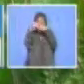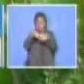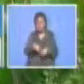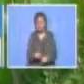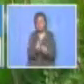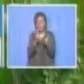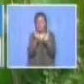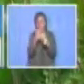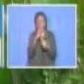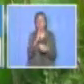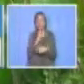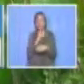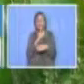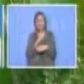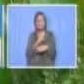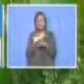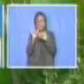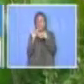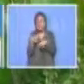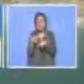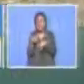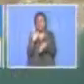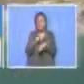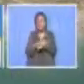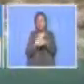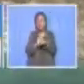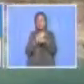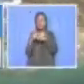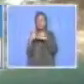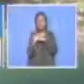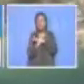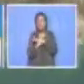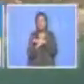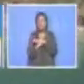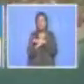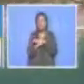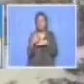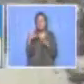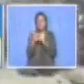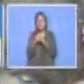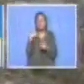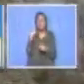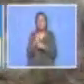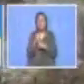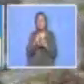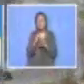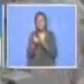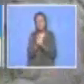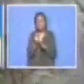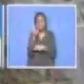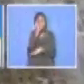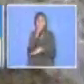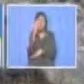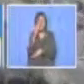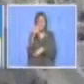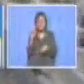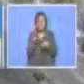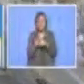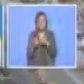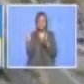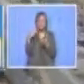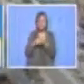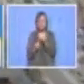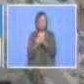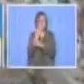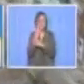and settled for a while, that water percolated into the ground system. Of course, it impacted those trees. Russell notes that as regrowth has not